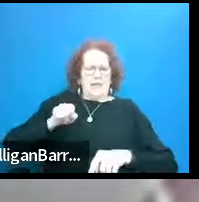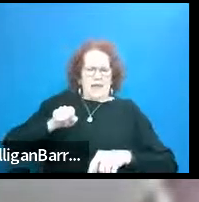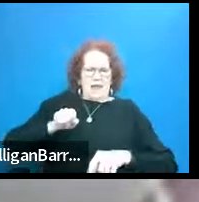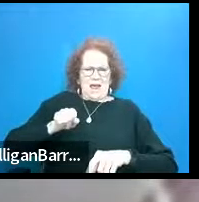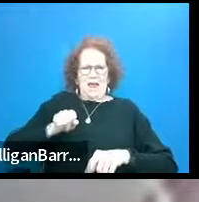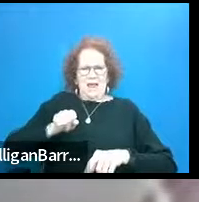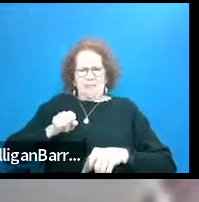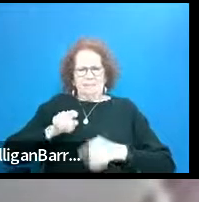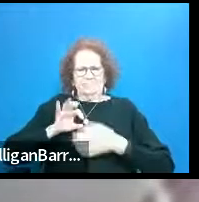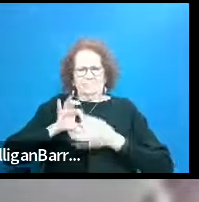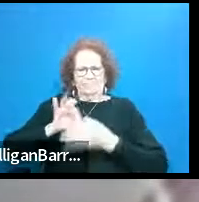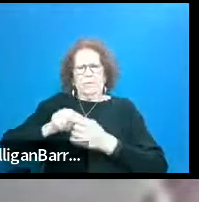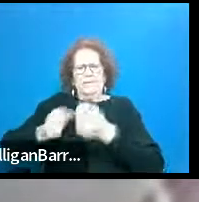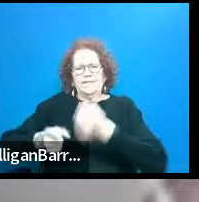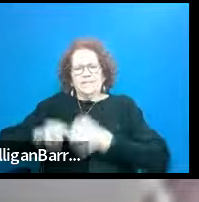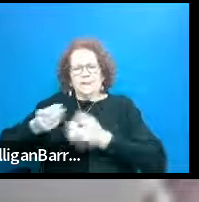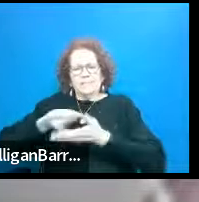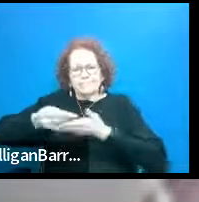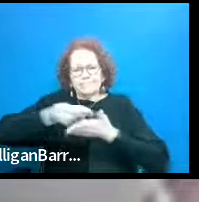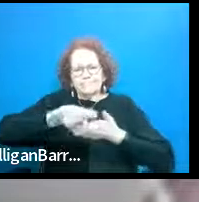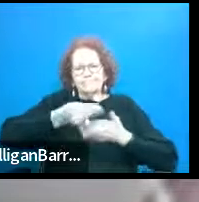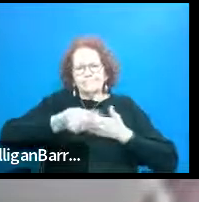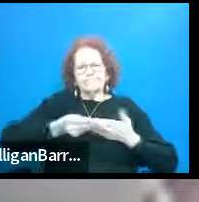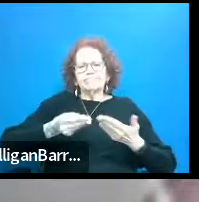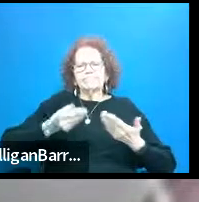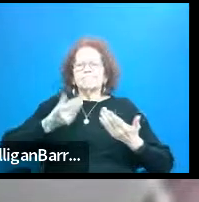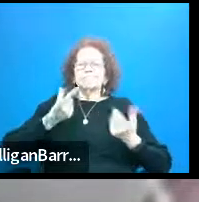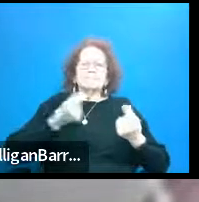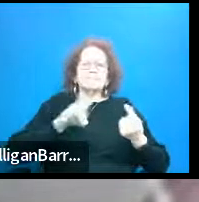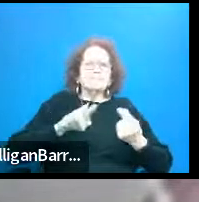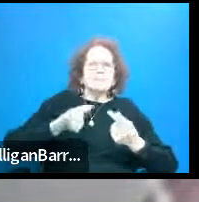and we'll have those answers back to everyone soon.